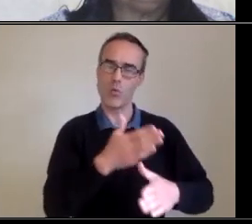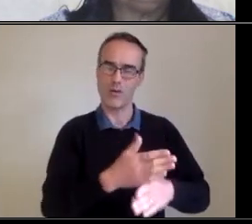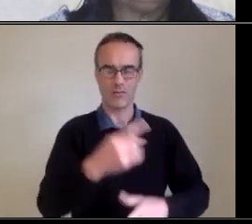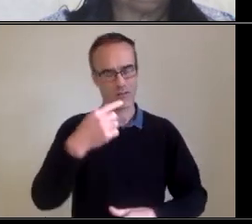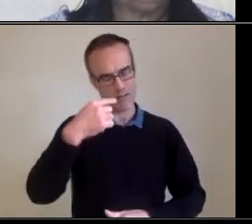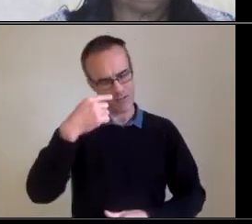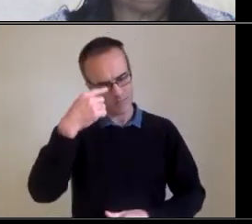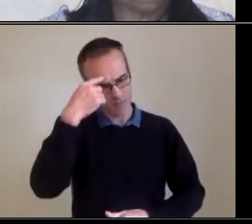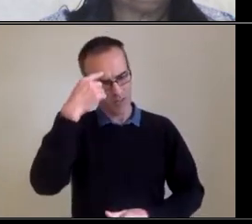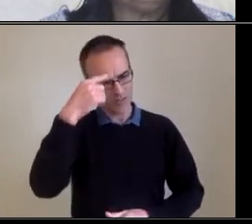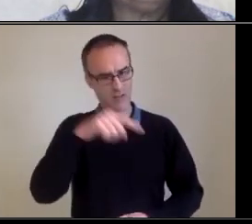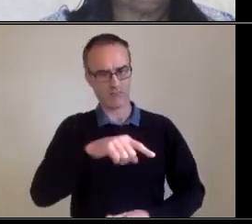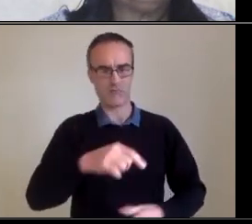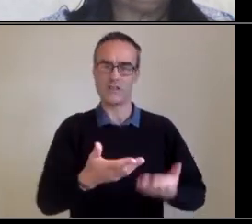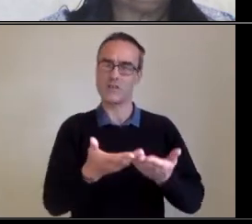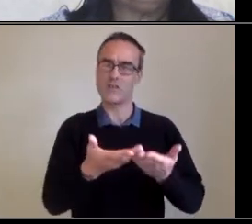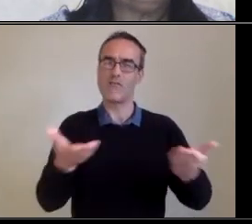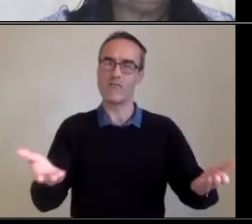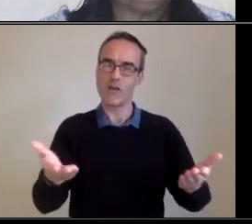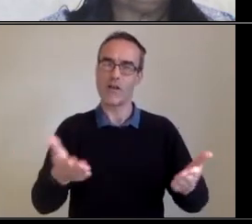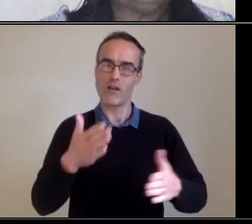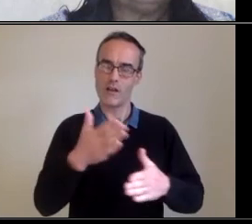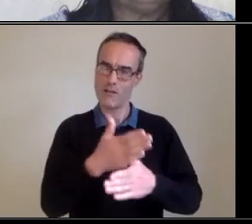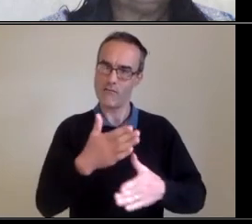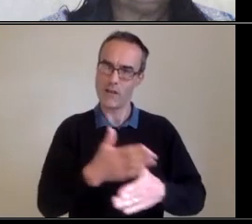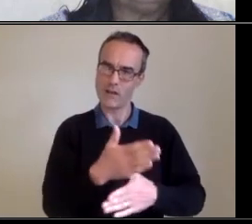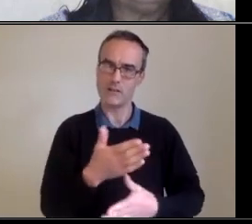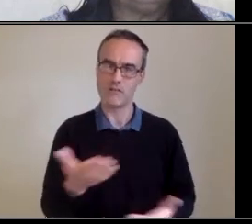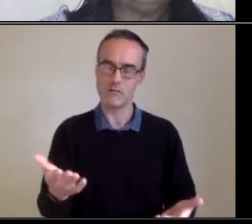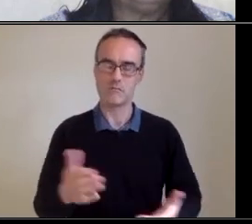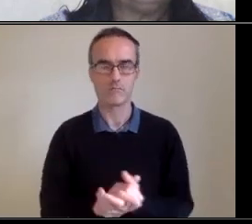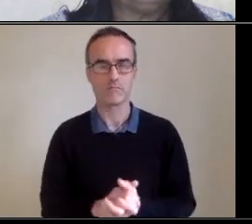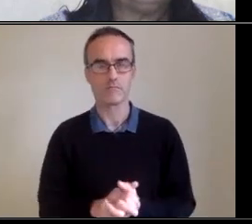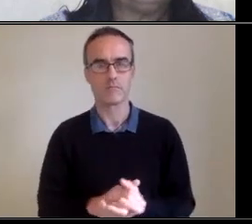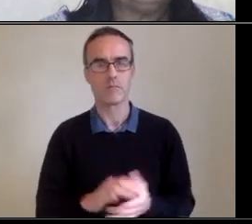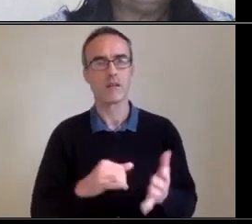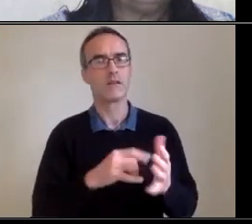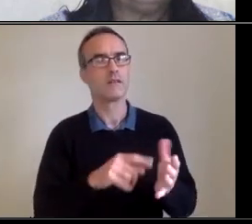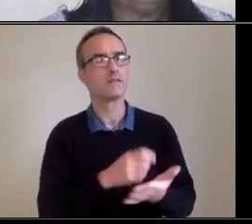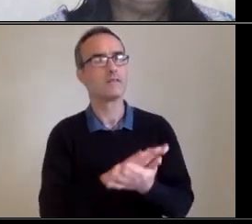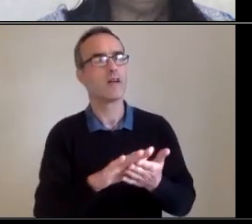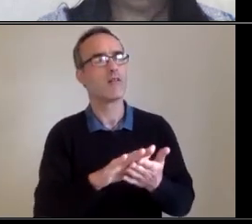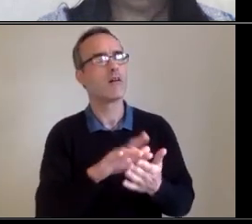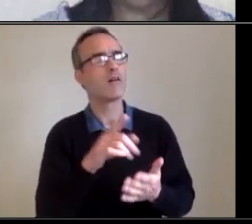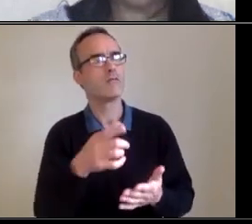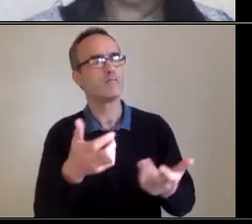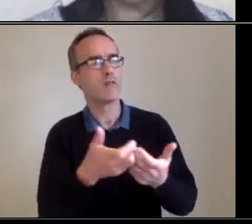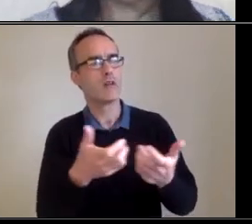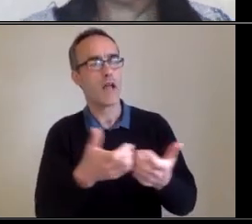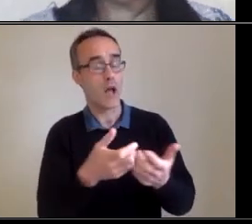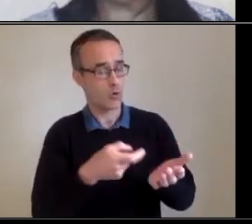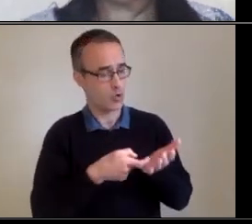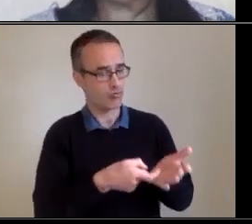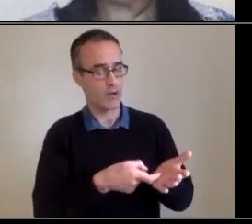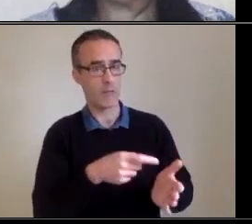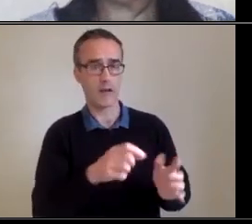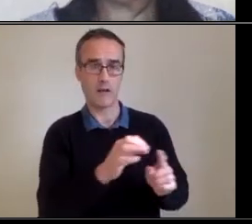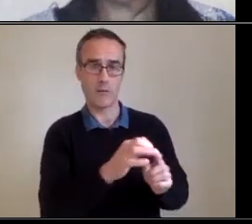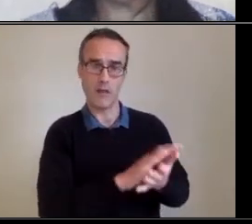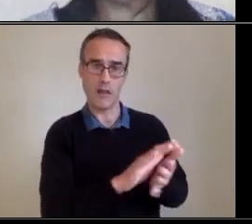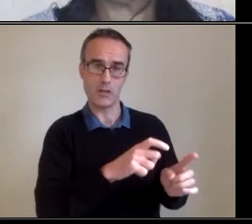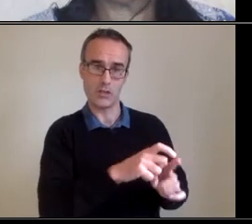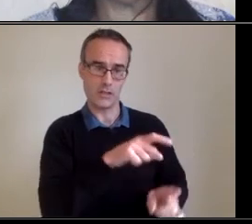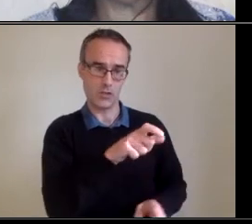fair and effective workplace that they want. Sarah, how would you recommend a PhD student, for example, manages